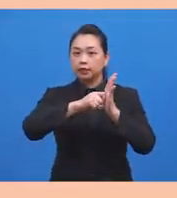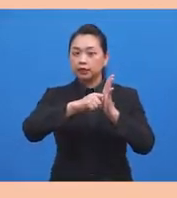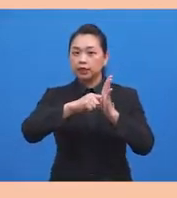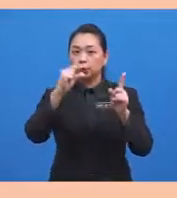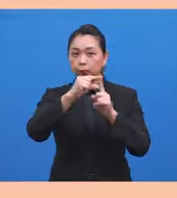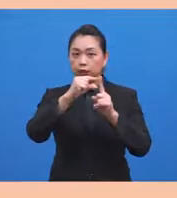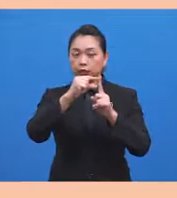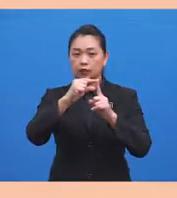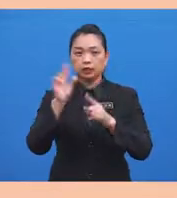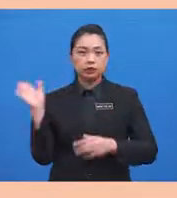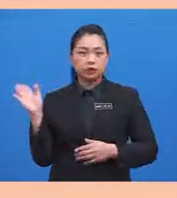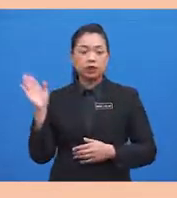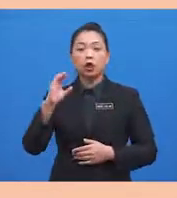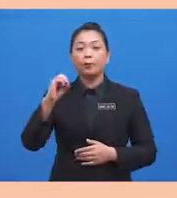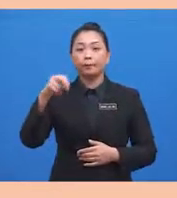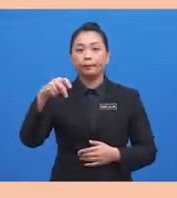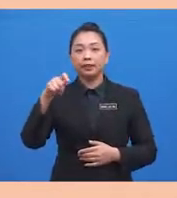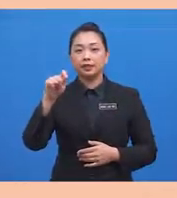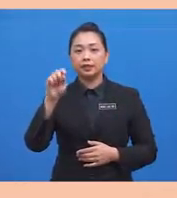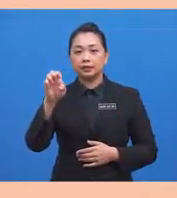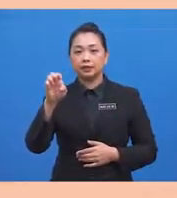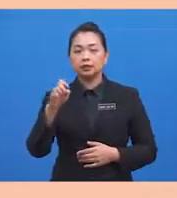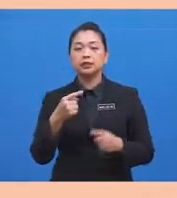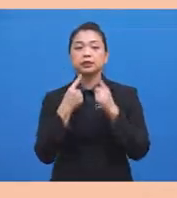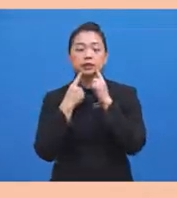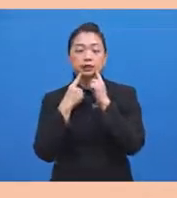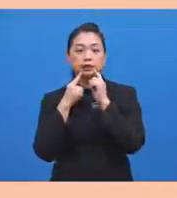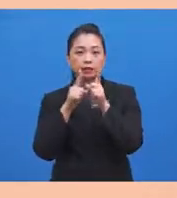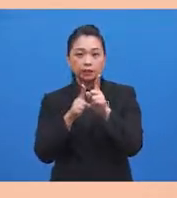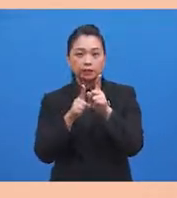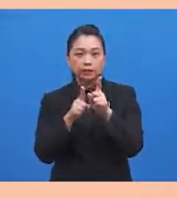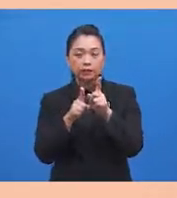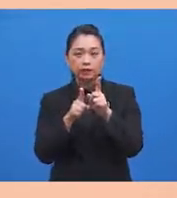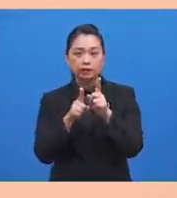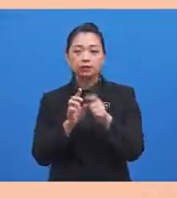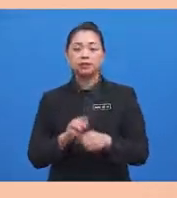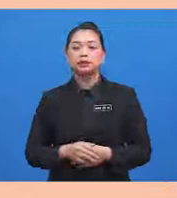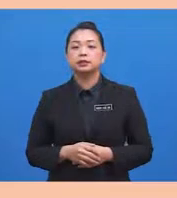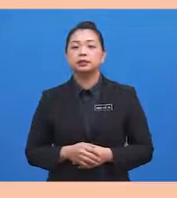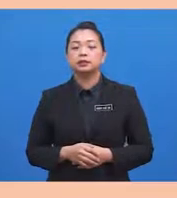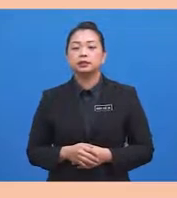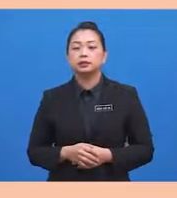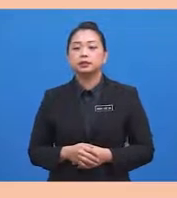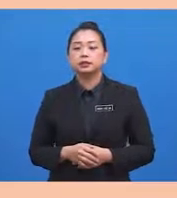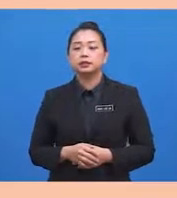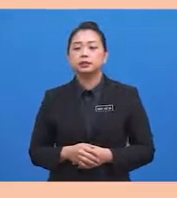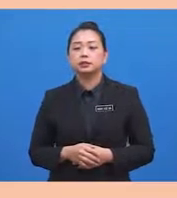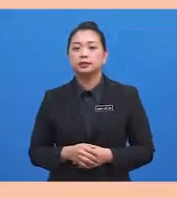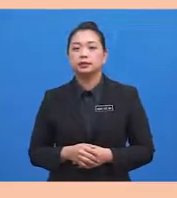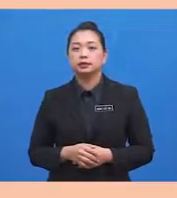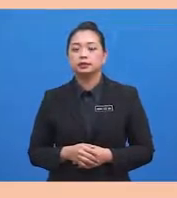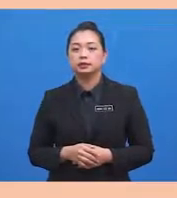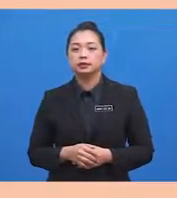word which is helpful, competes. And the word highlighted in orange on page 58 that you will